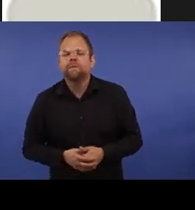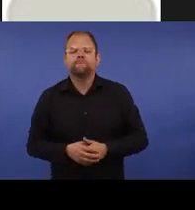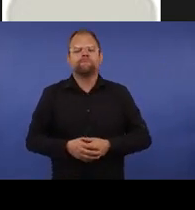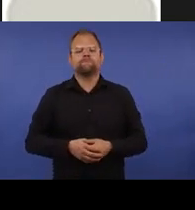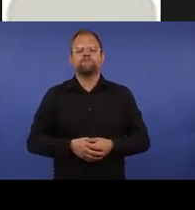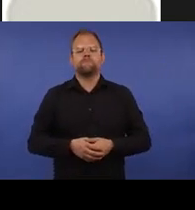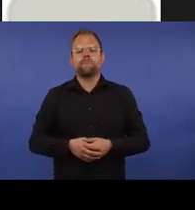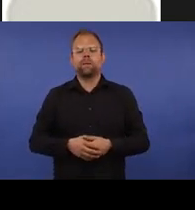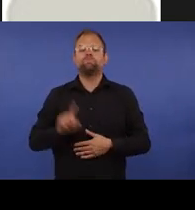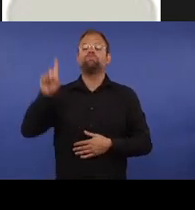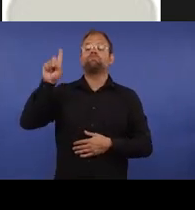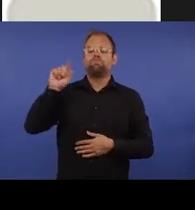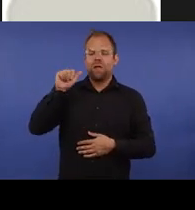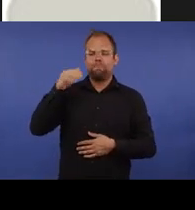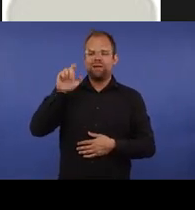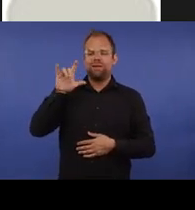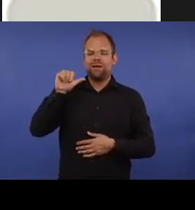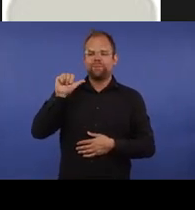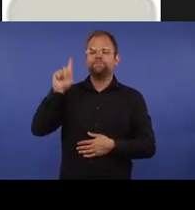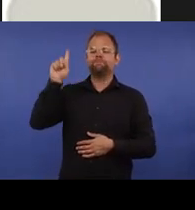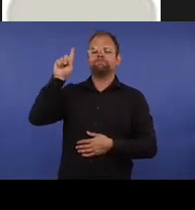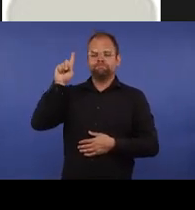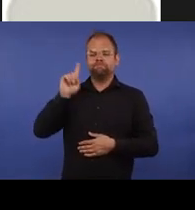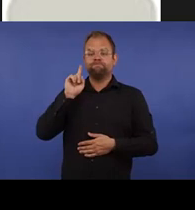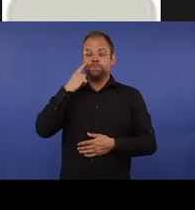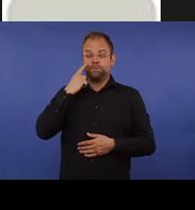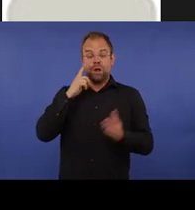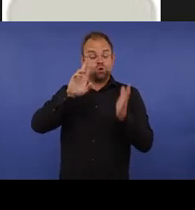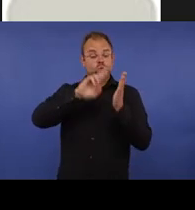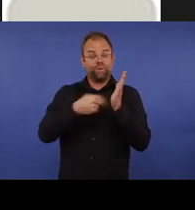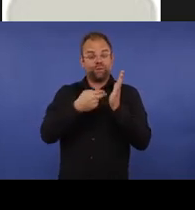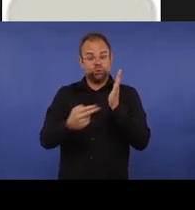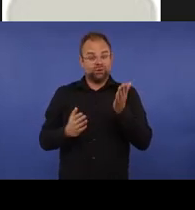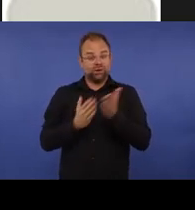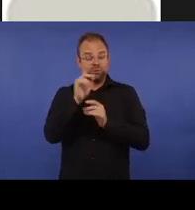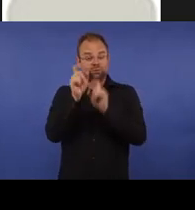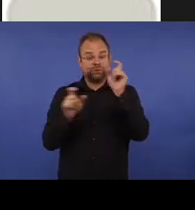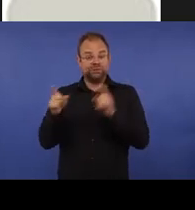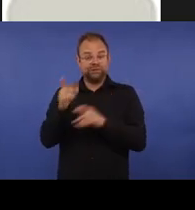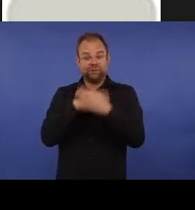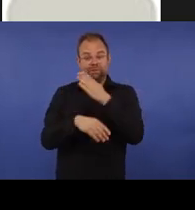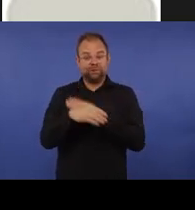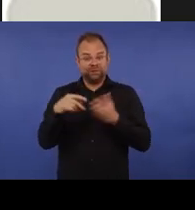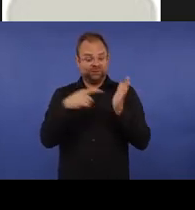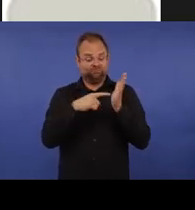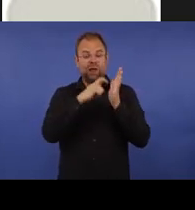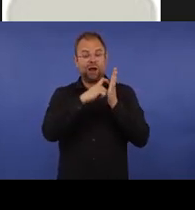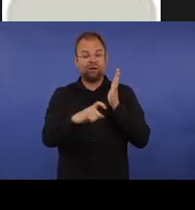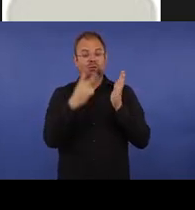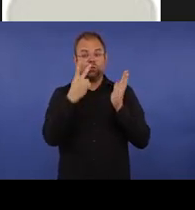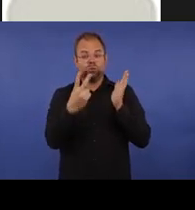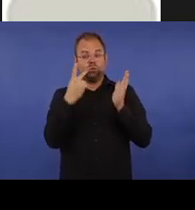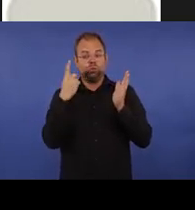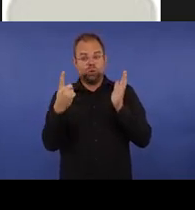that states parties should have the all